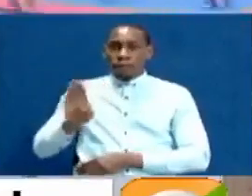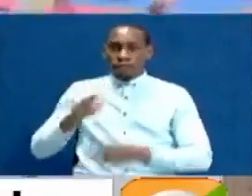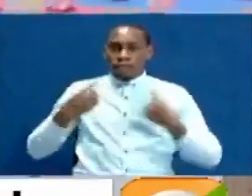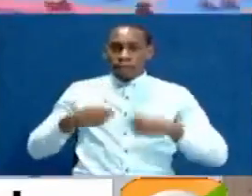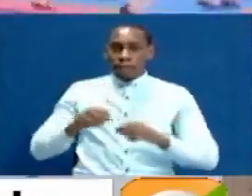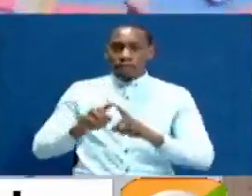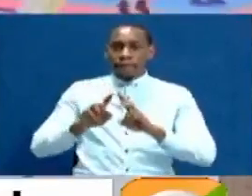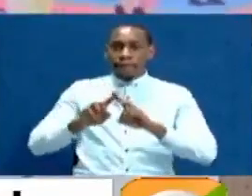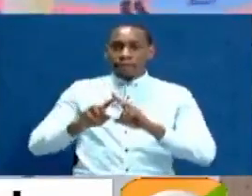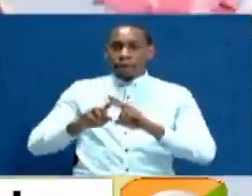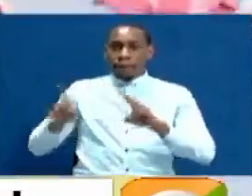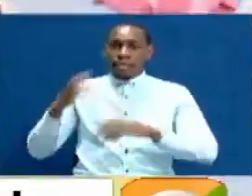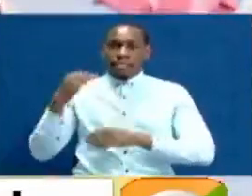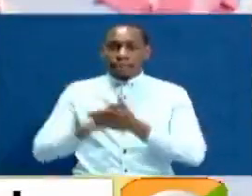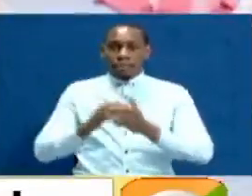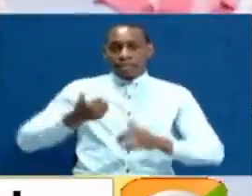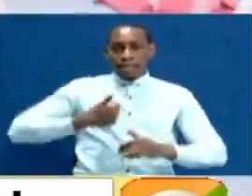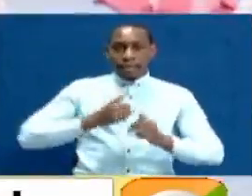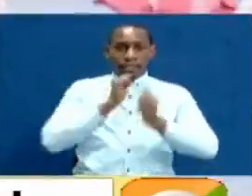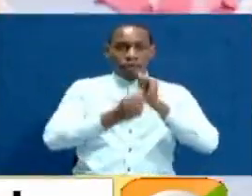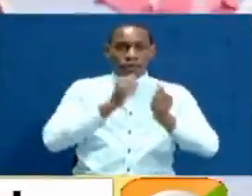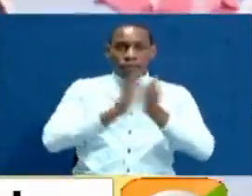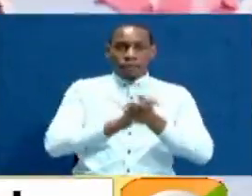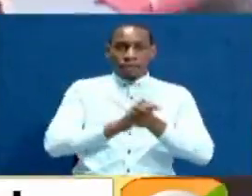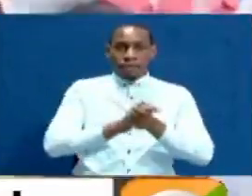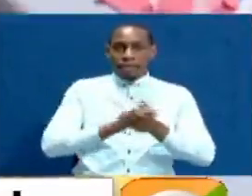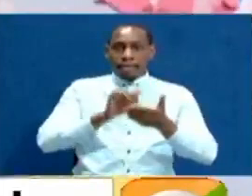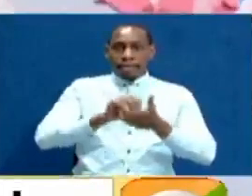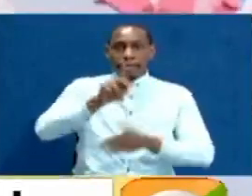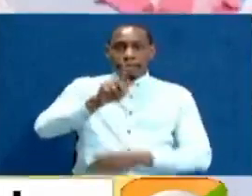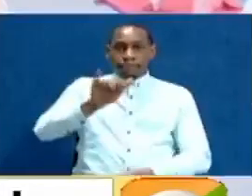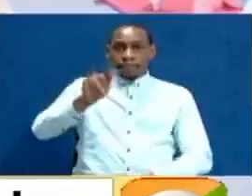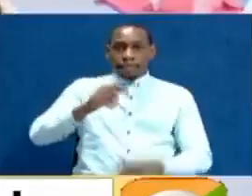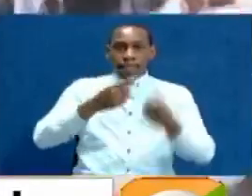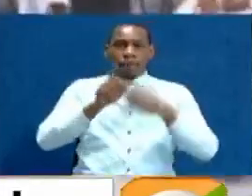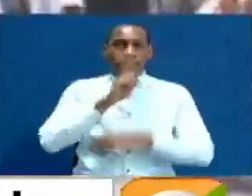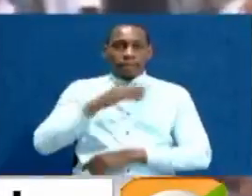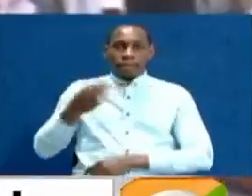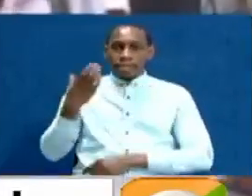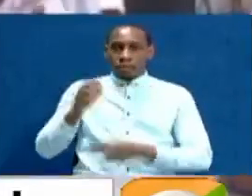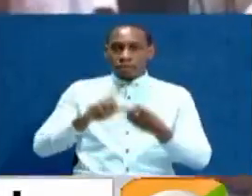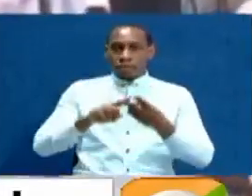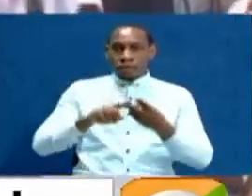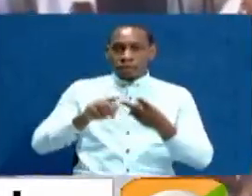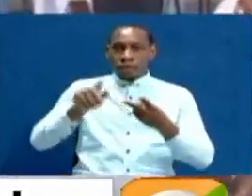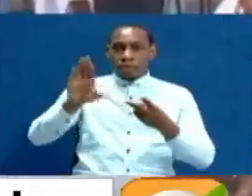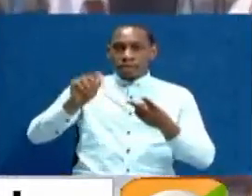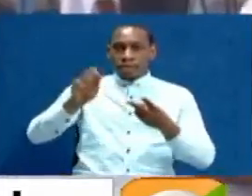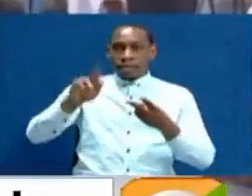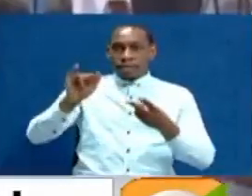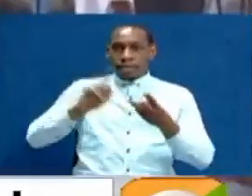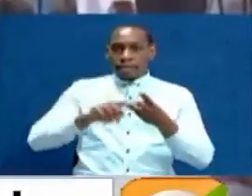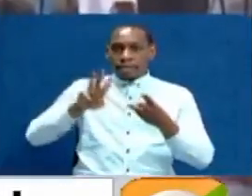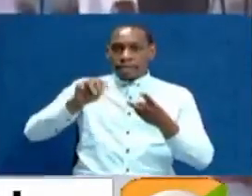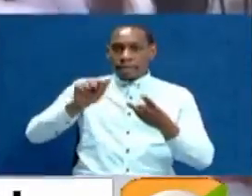of the championships. In the junior girls competing in forms category, Kyla Nyambura clinched gold, Catherine Maya silver and